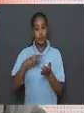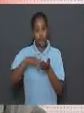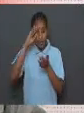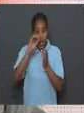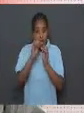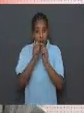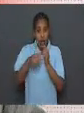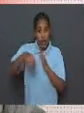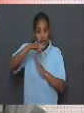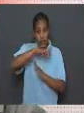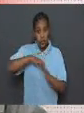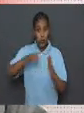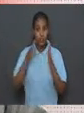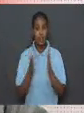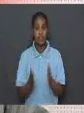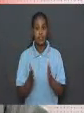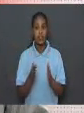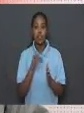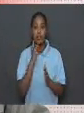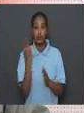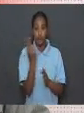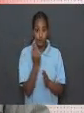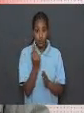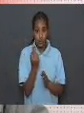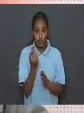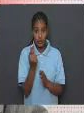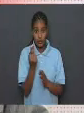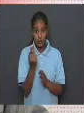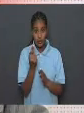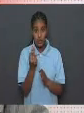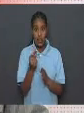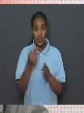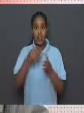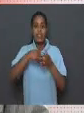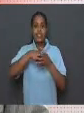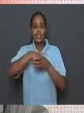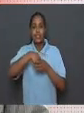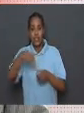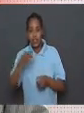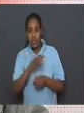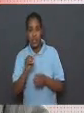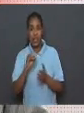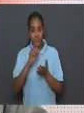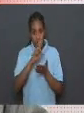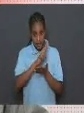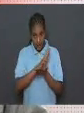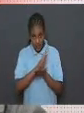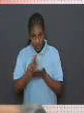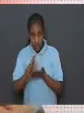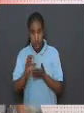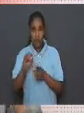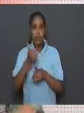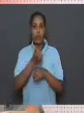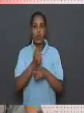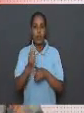how electrolysis is used in the extraction and refining of metals, as